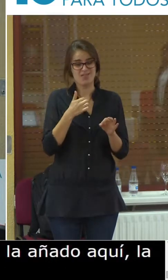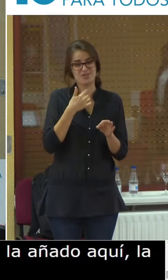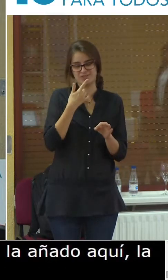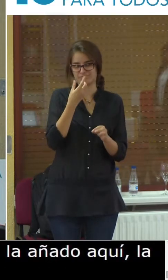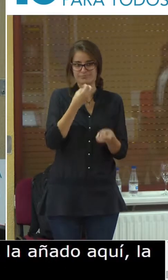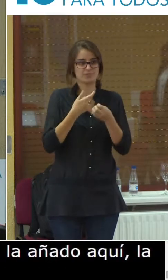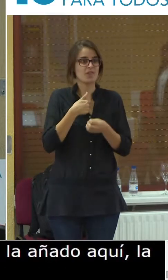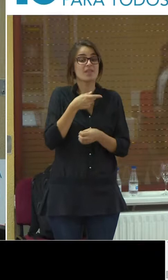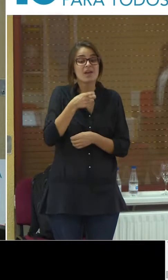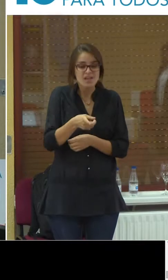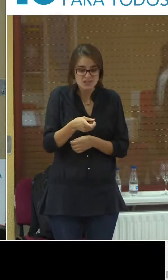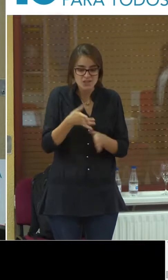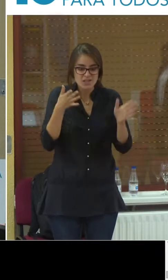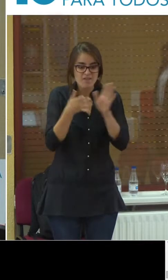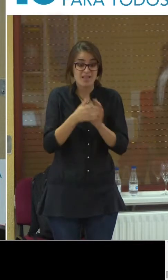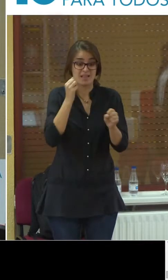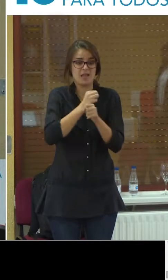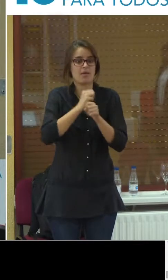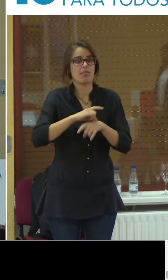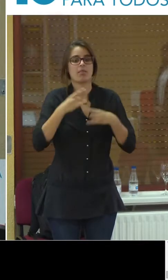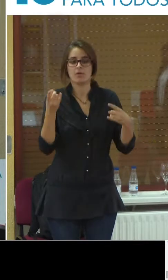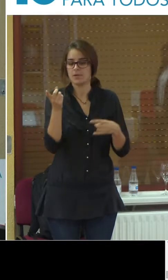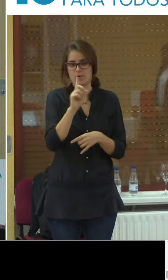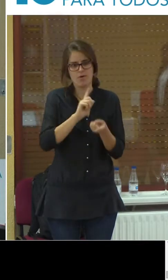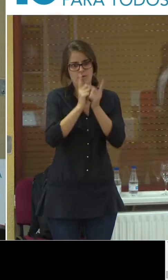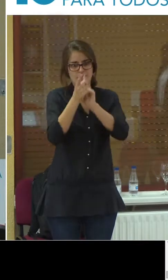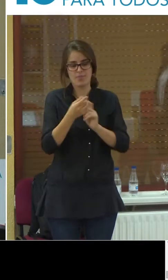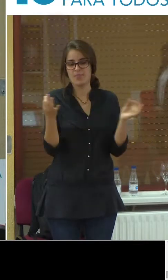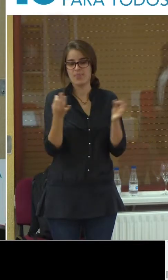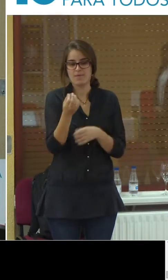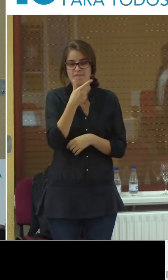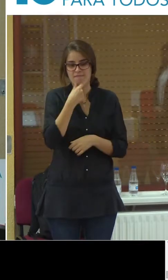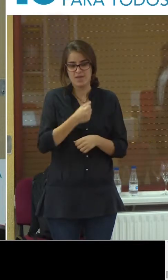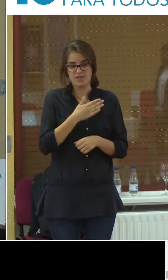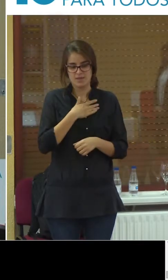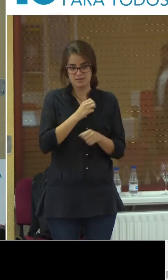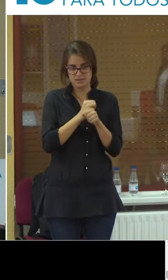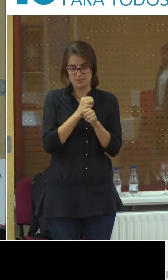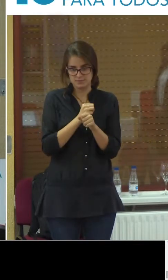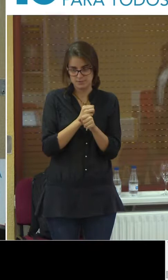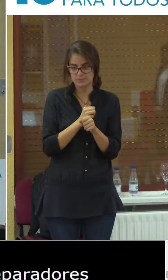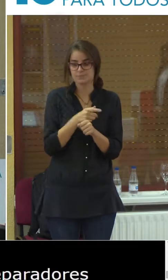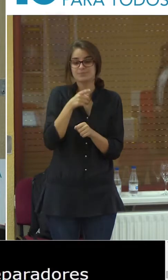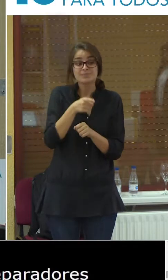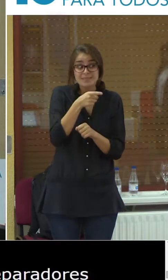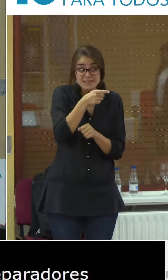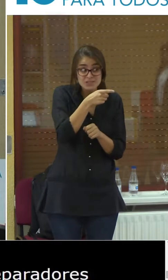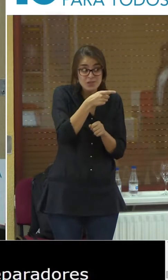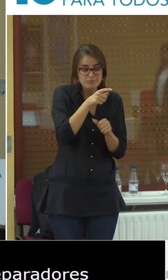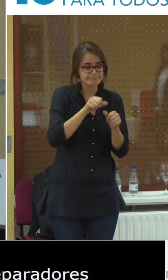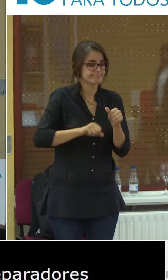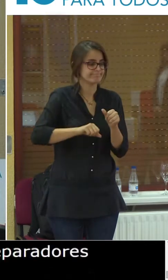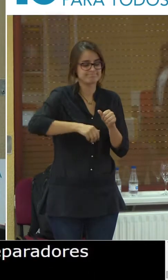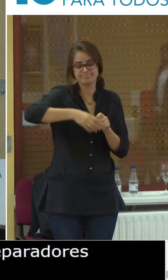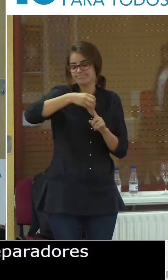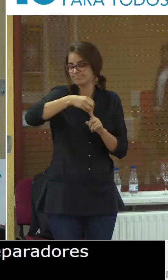tutors said, this should really facilitate our lives, okay? It cannot complicate things further, please. And